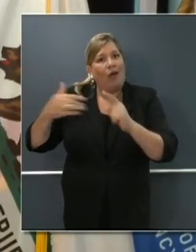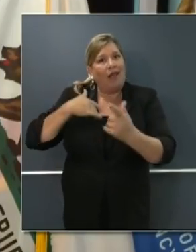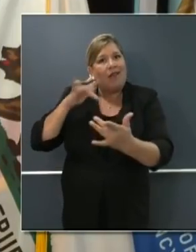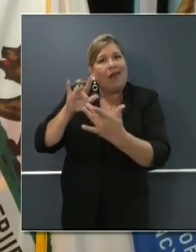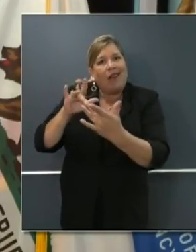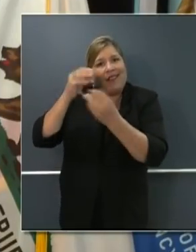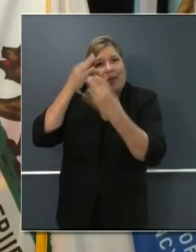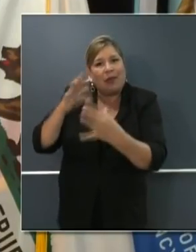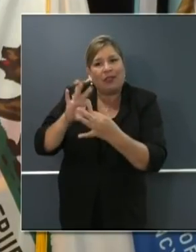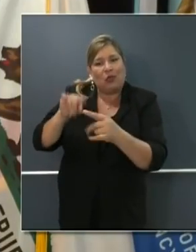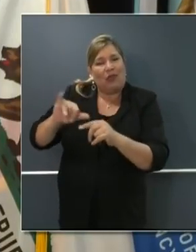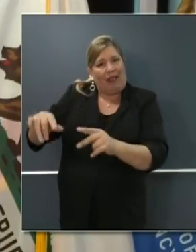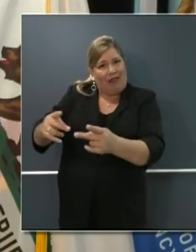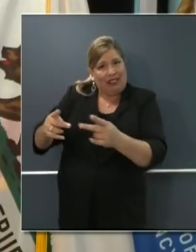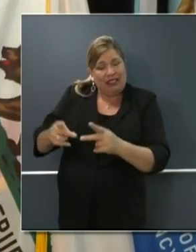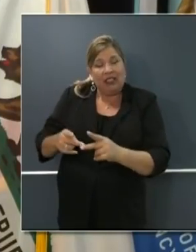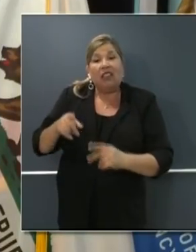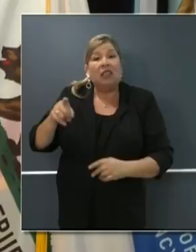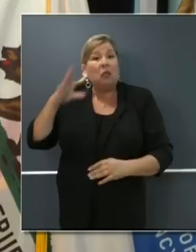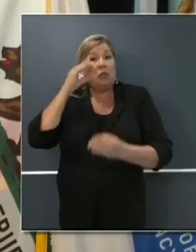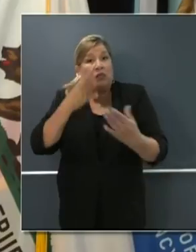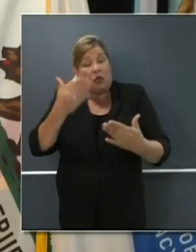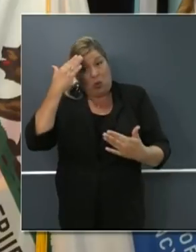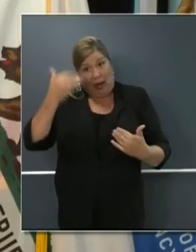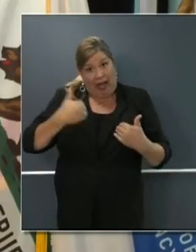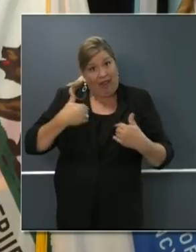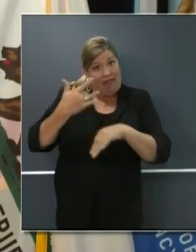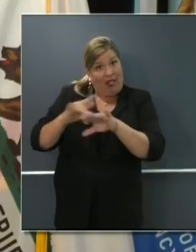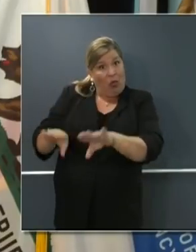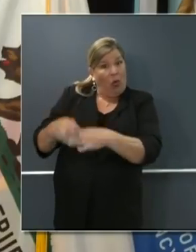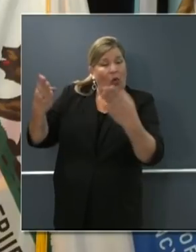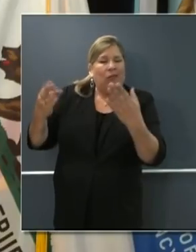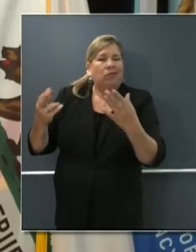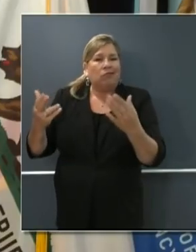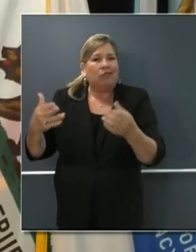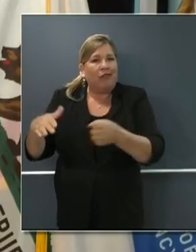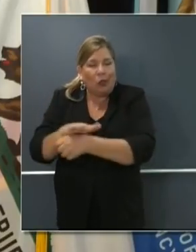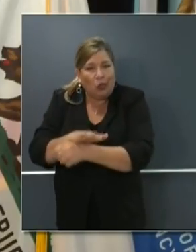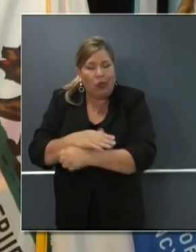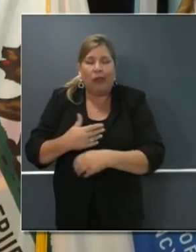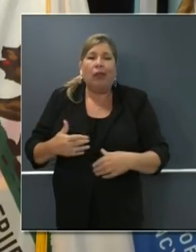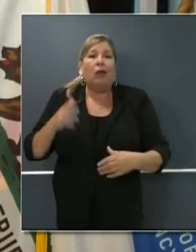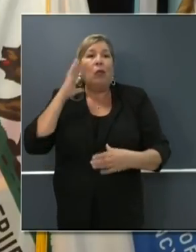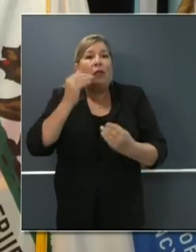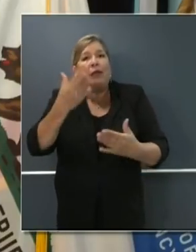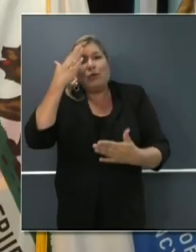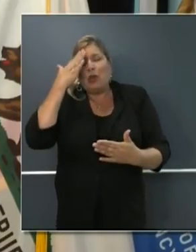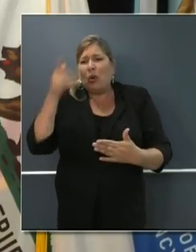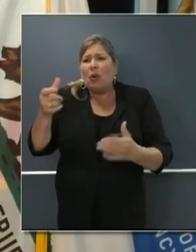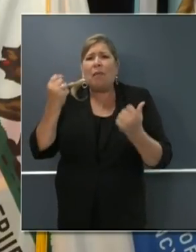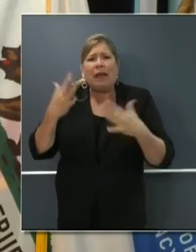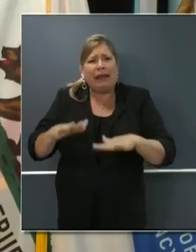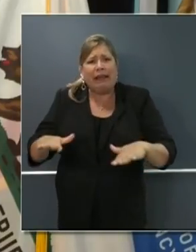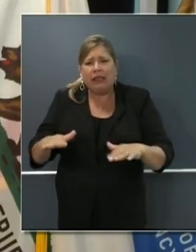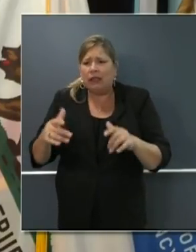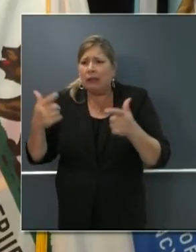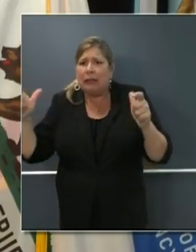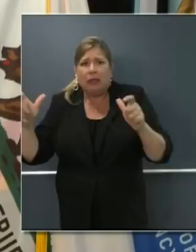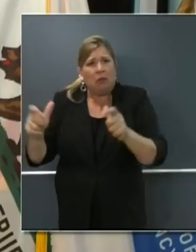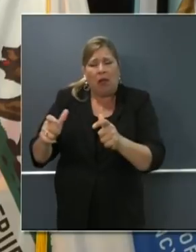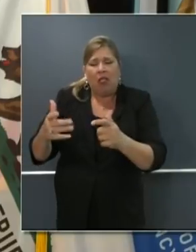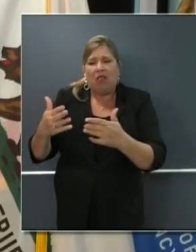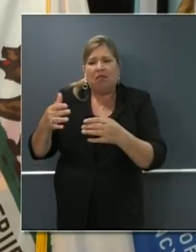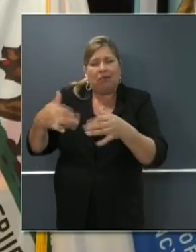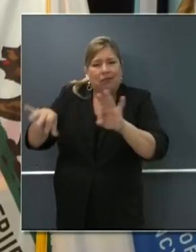of this facility, their current availability of spaces available, capacity of that site, and again, critical health